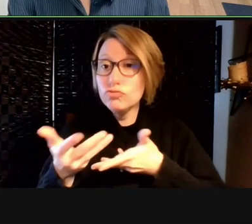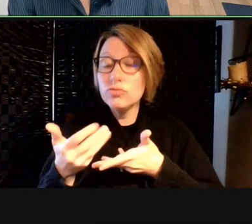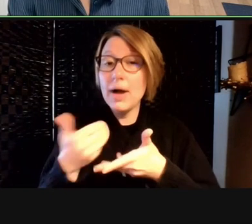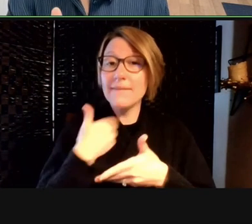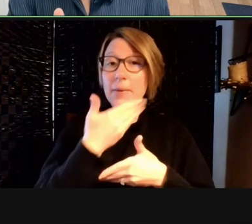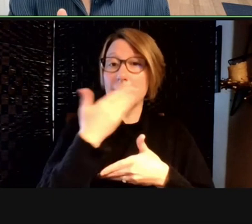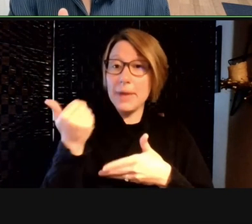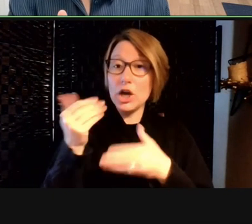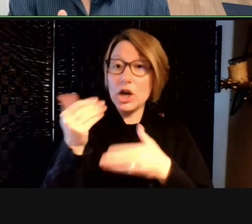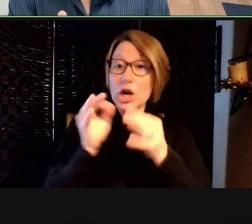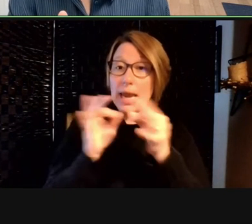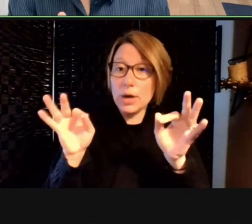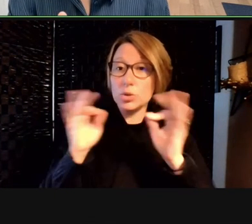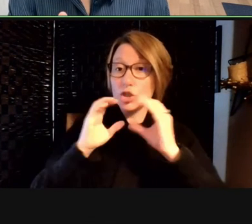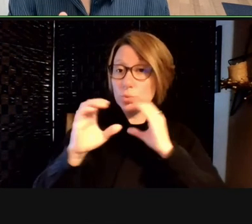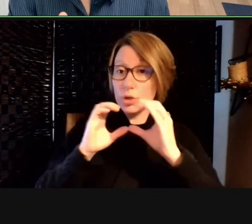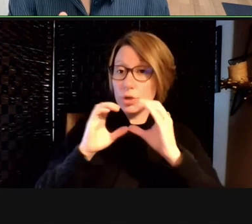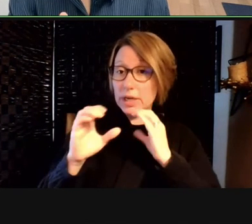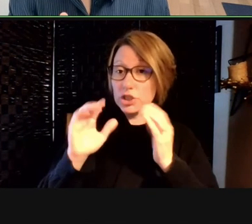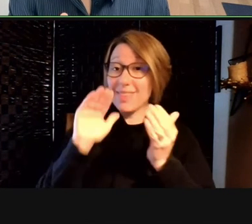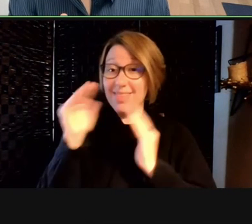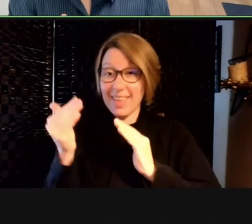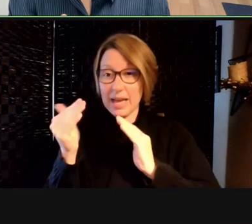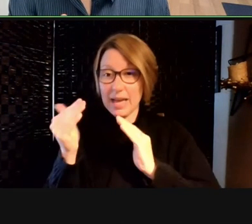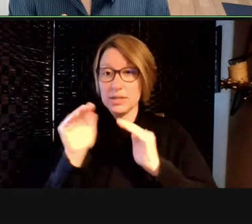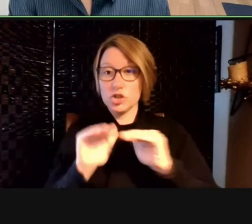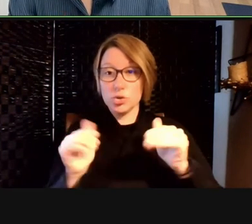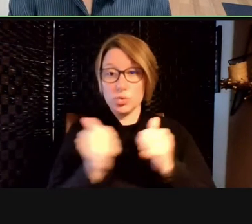communication skills than people with autism.